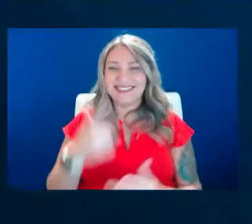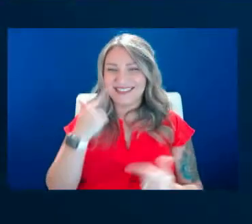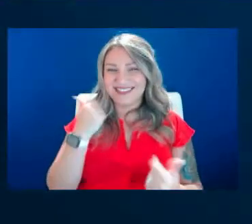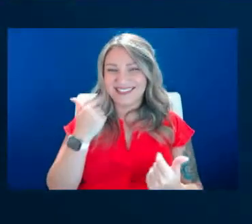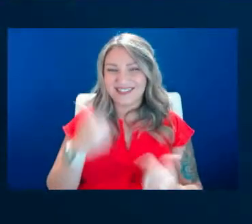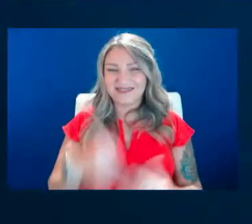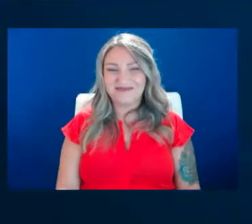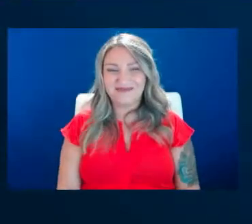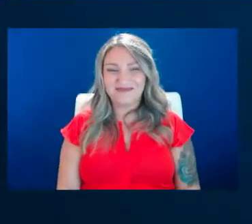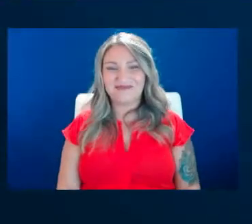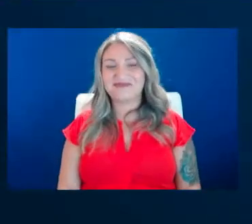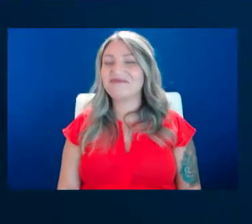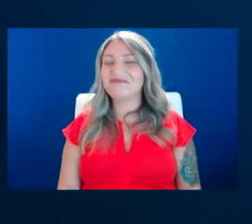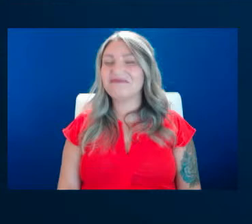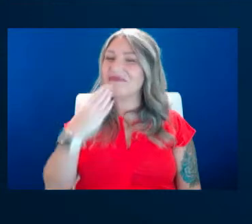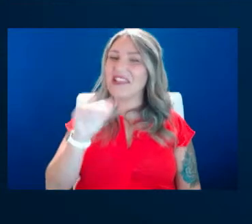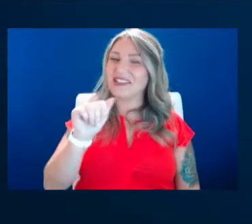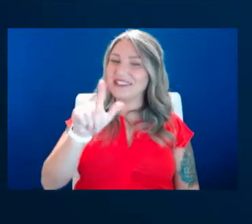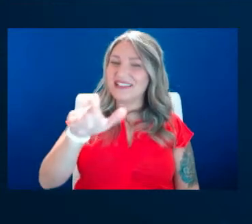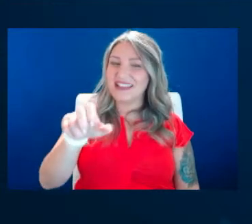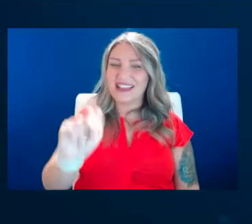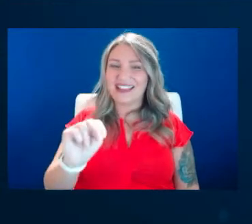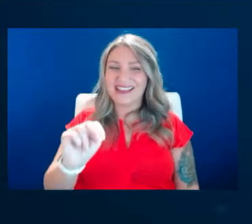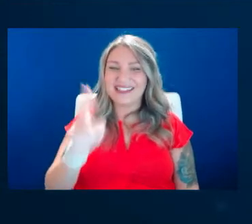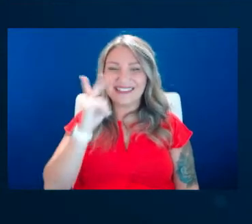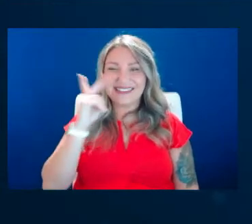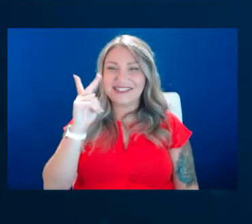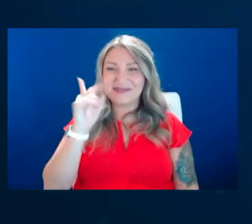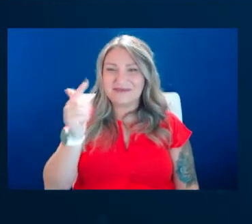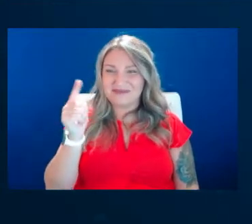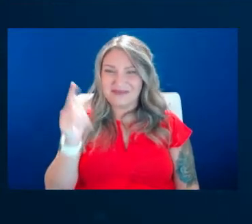Thanks, Alan. We'll see you back here at the health system, okay?